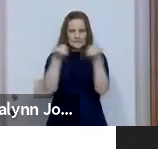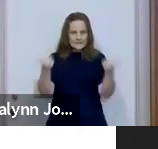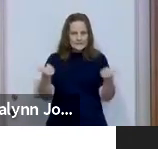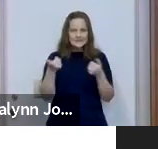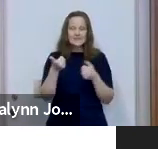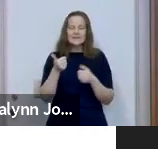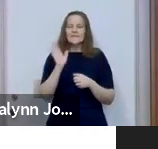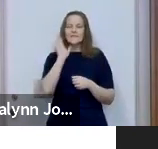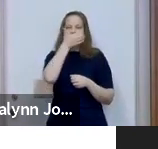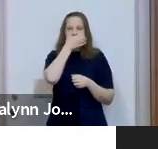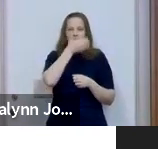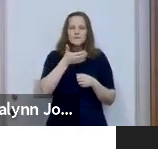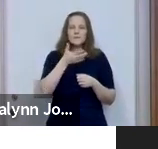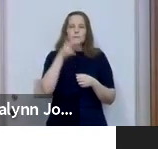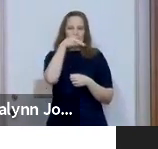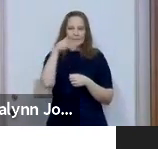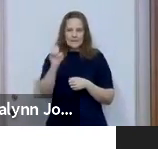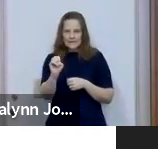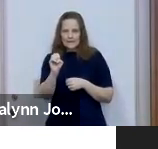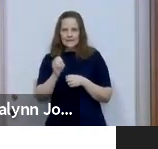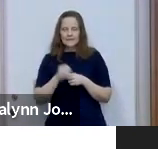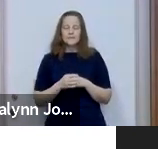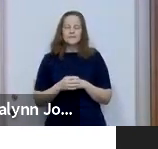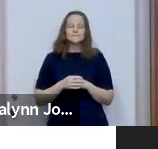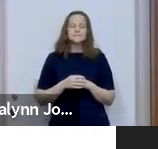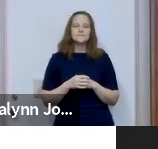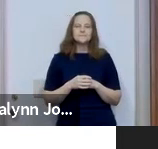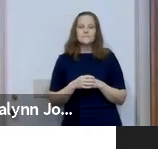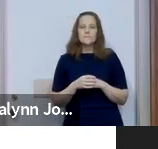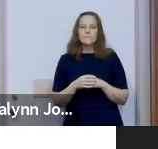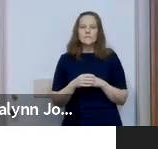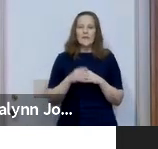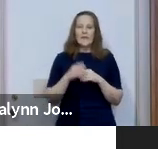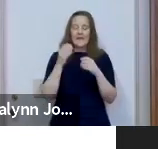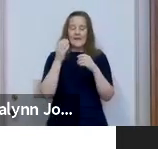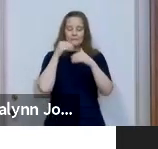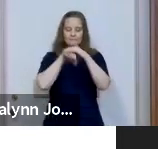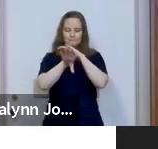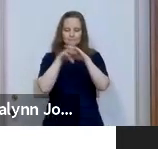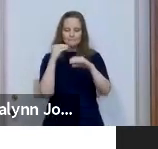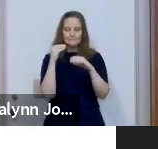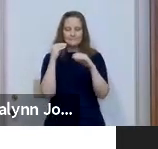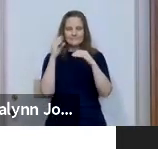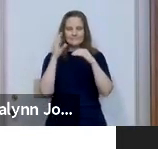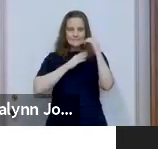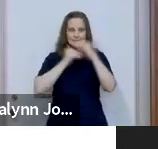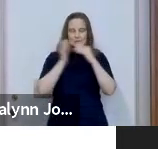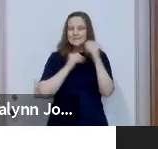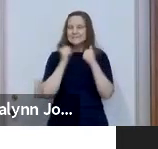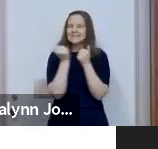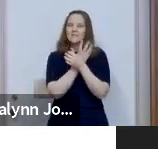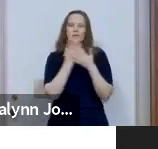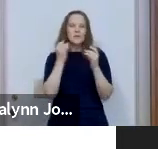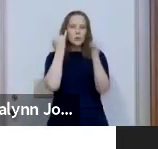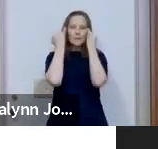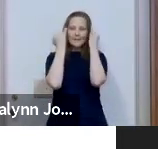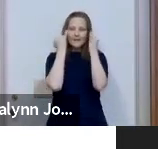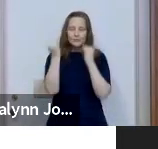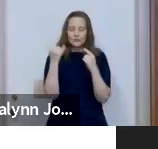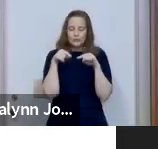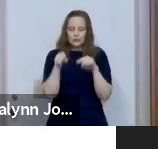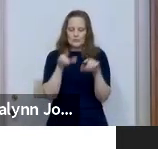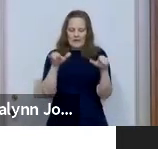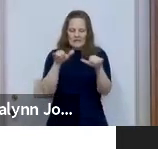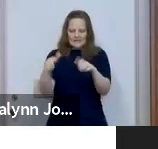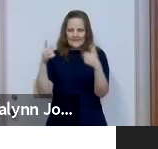face covering, PPE, ingress, egress into buildings, anything you would imagine during an activity or